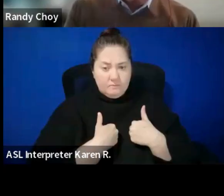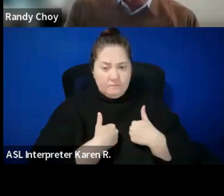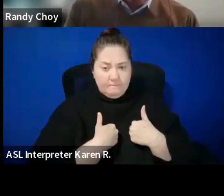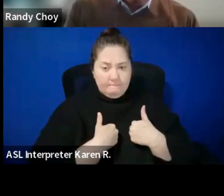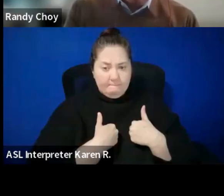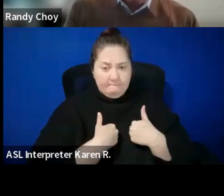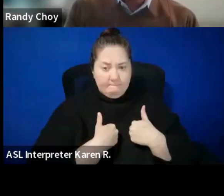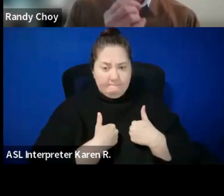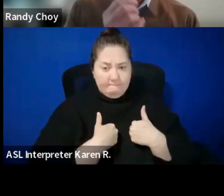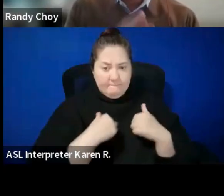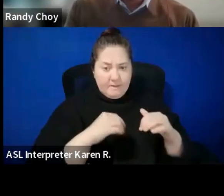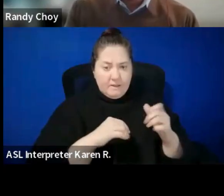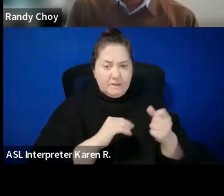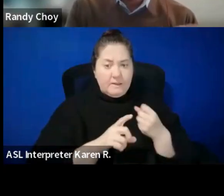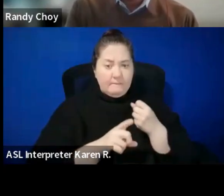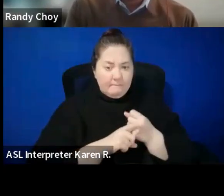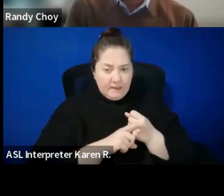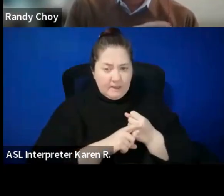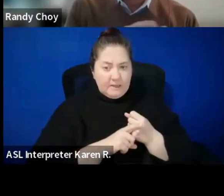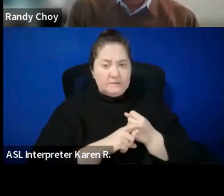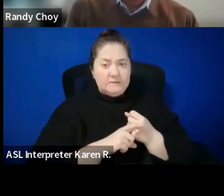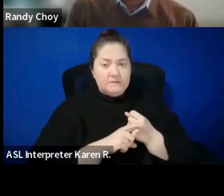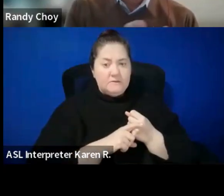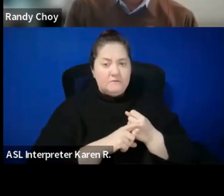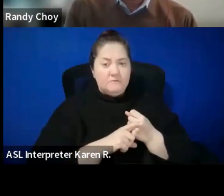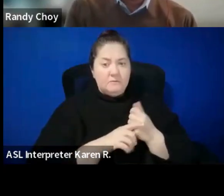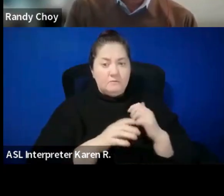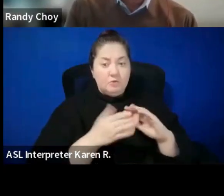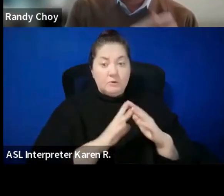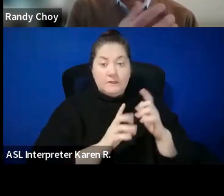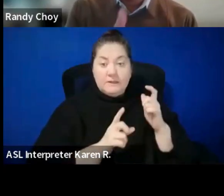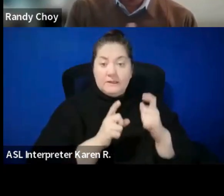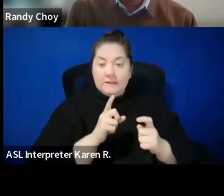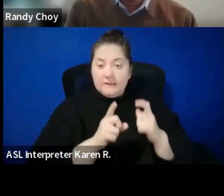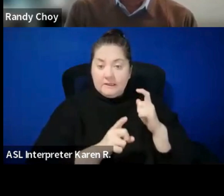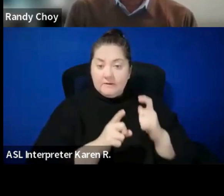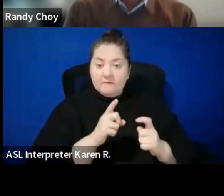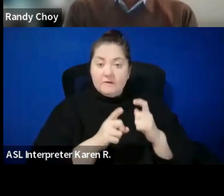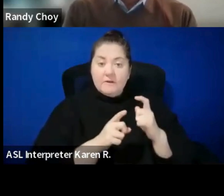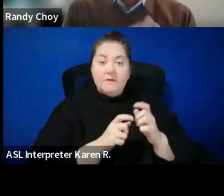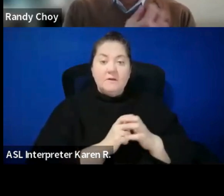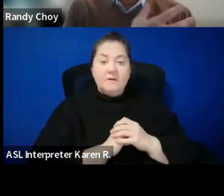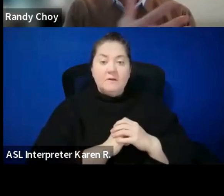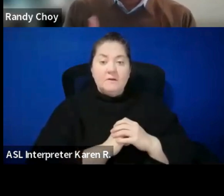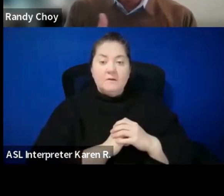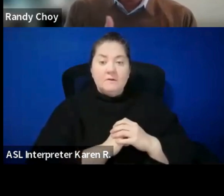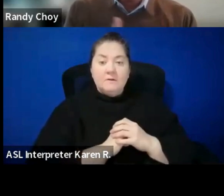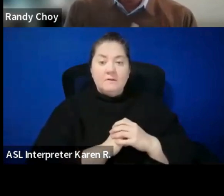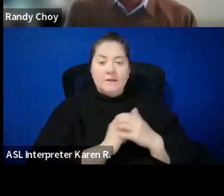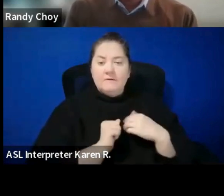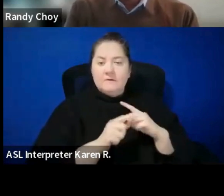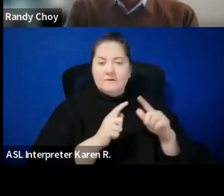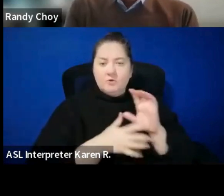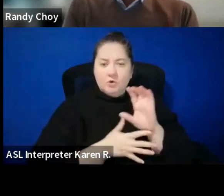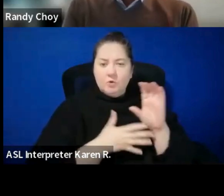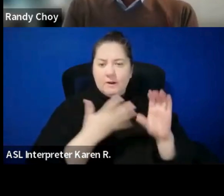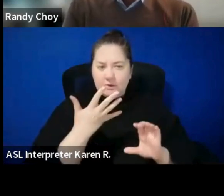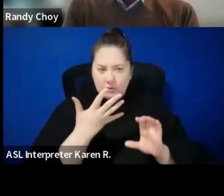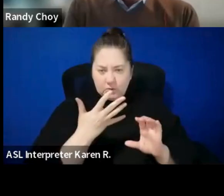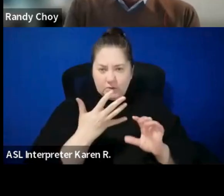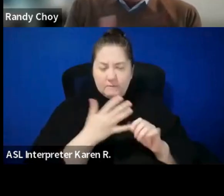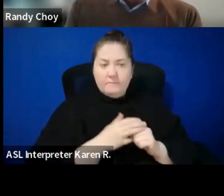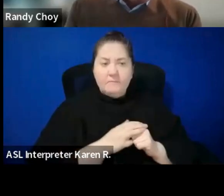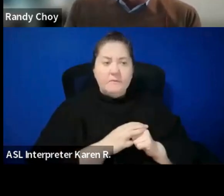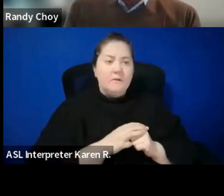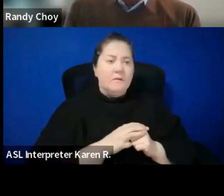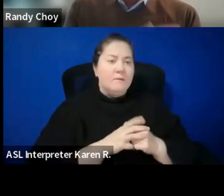and impactful, significant community giving presence, corporate giving presence, they have different criteria. And so I